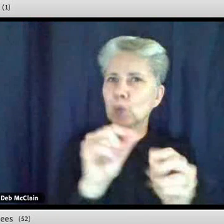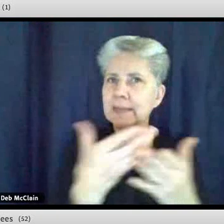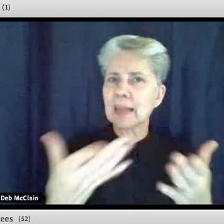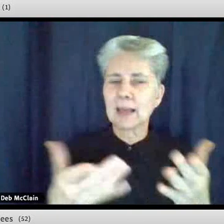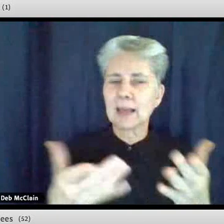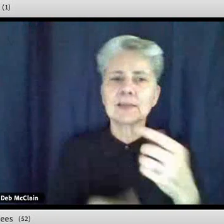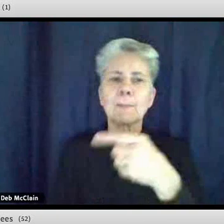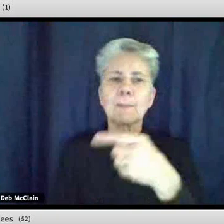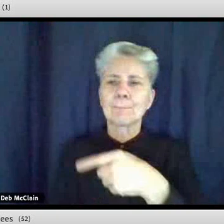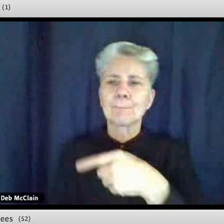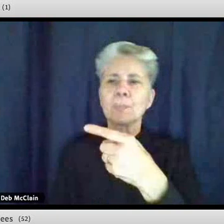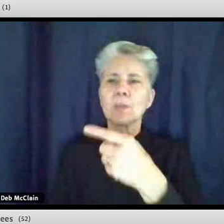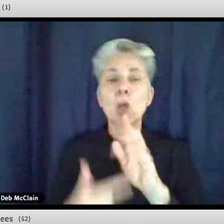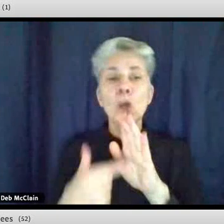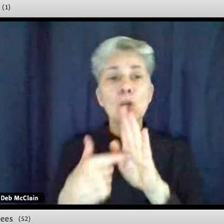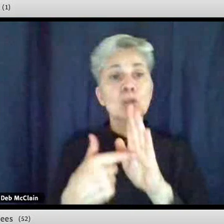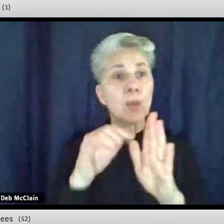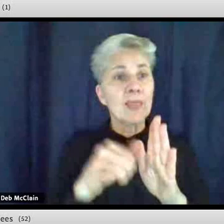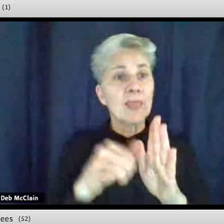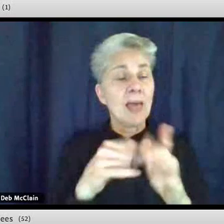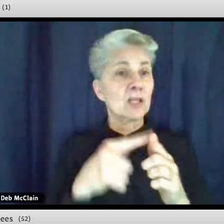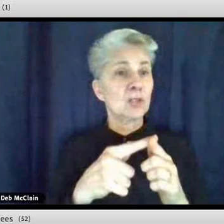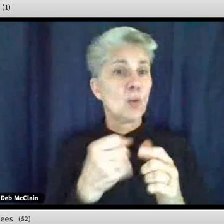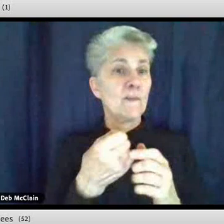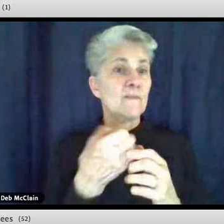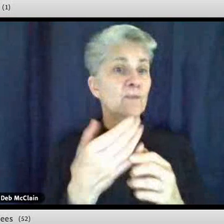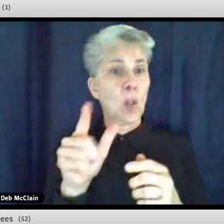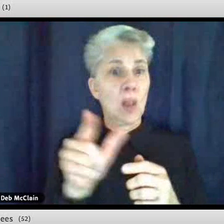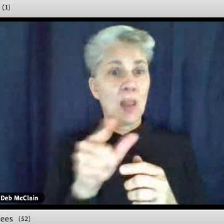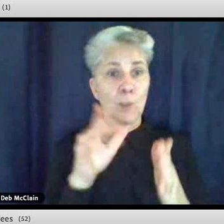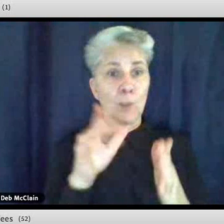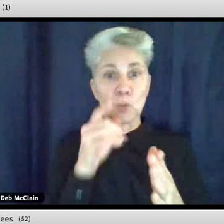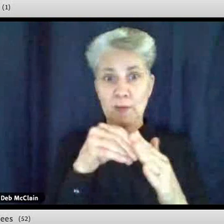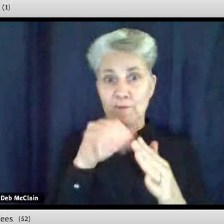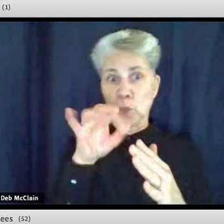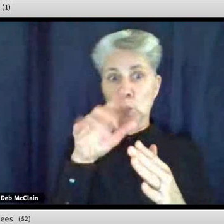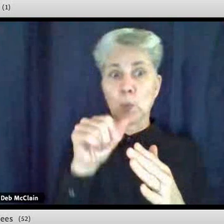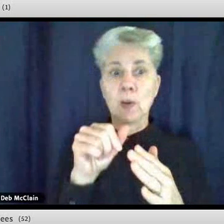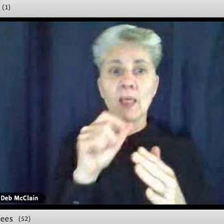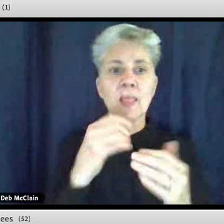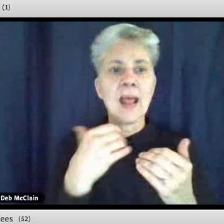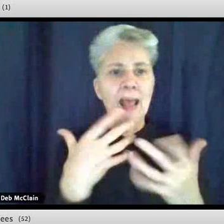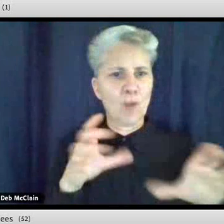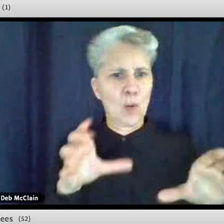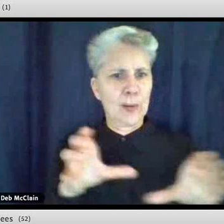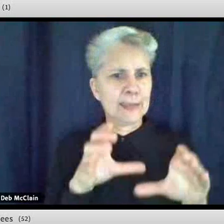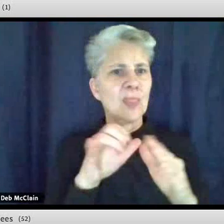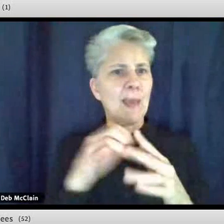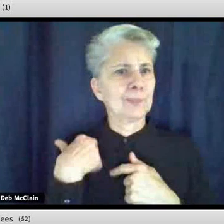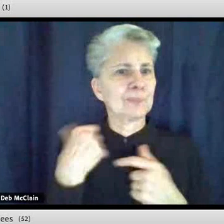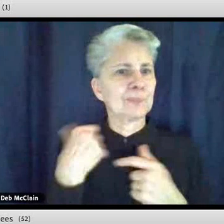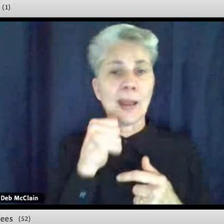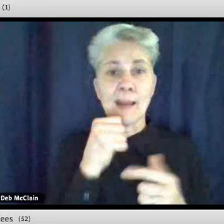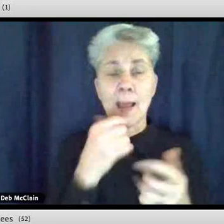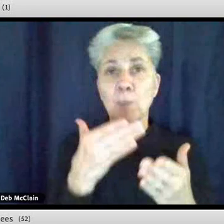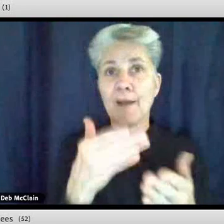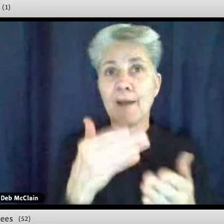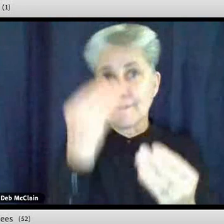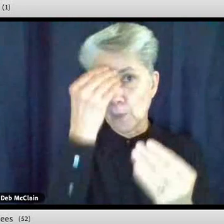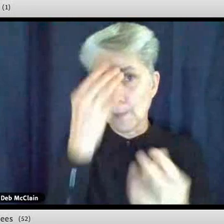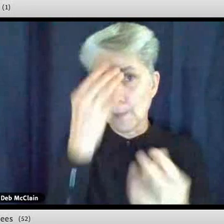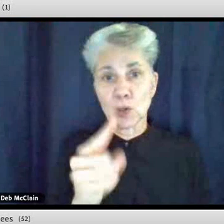done, really. It's not reinventing the wheel. It's just reminding people. Okay, So I want to show you that, and then I want to show you a couple of libraries